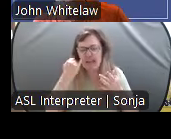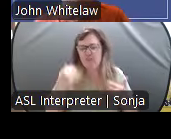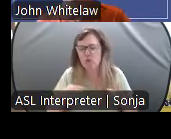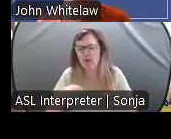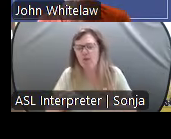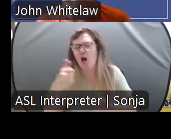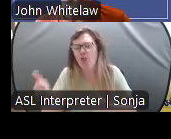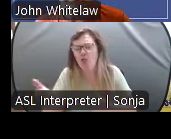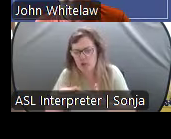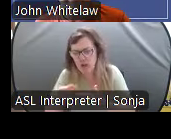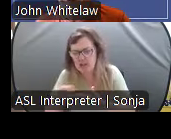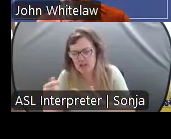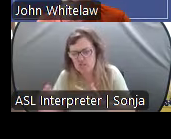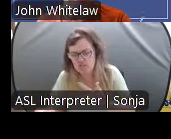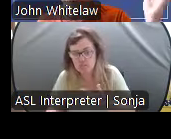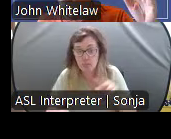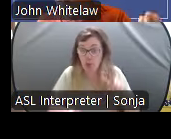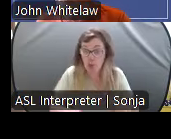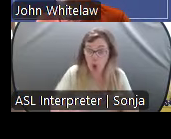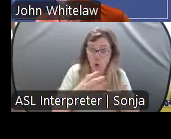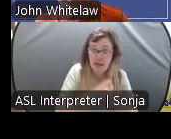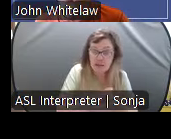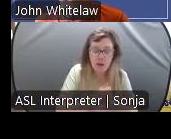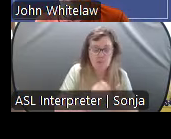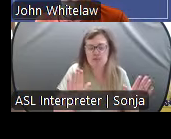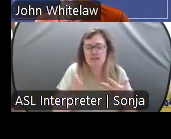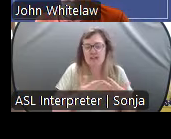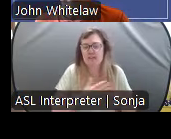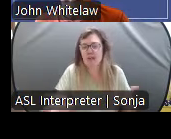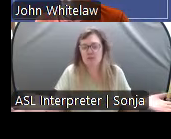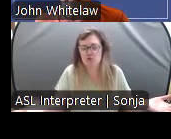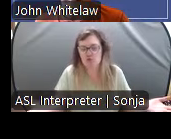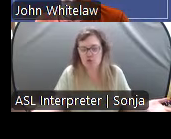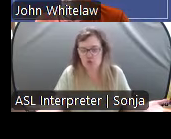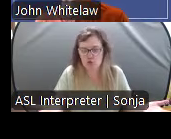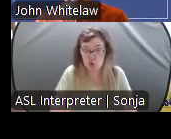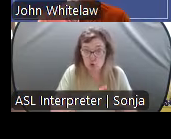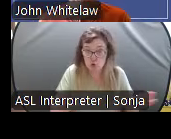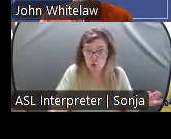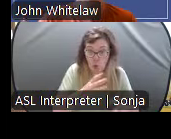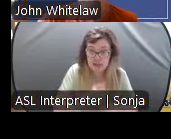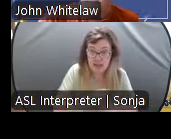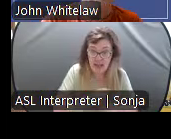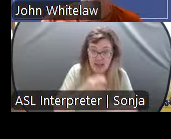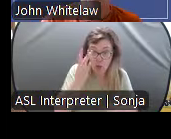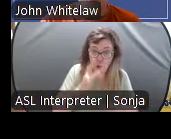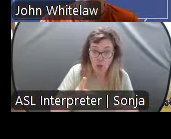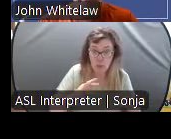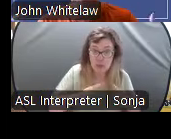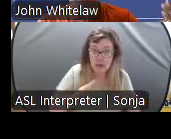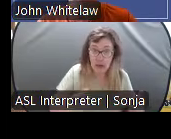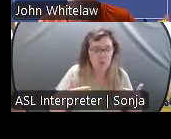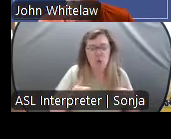if you're in a low income family, this discussion doesn't matter because if you don't take early retirement, you got nothing to live on. So for many people, it is not